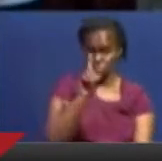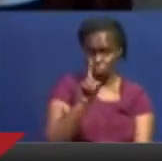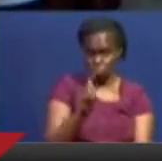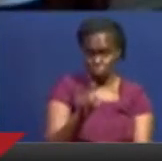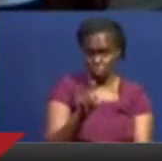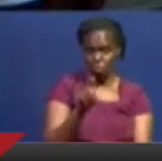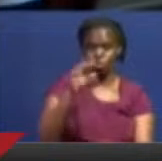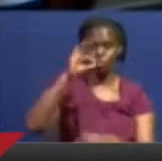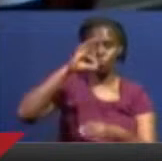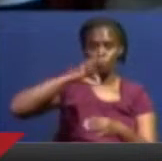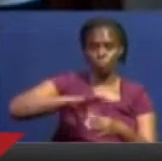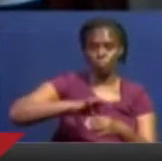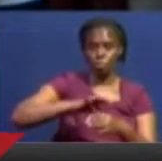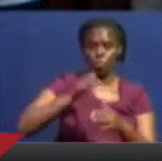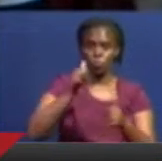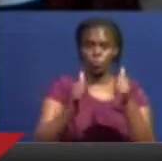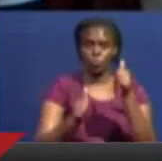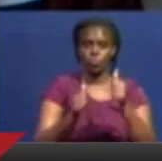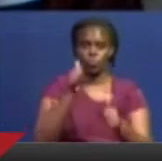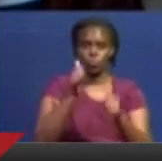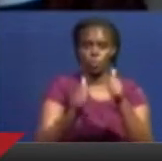are voting on